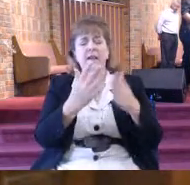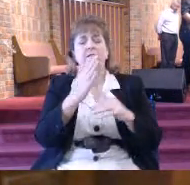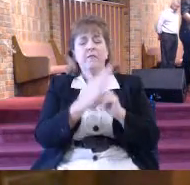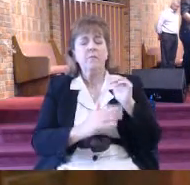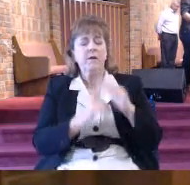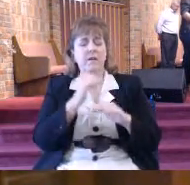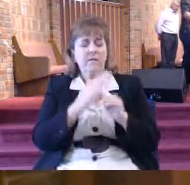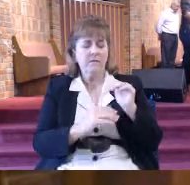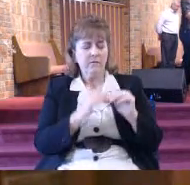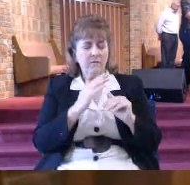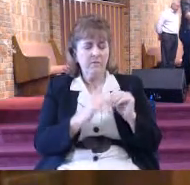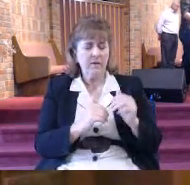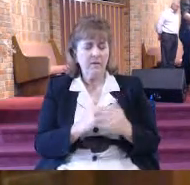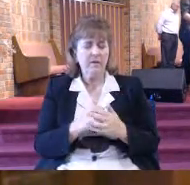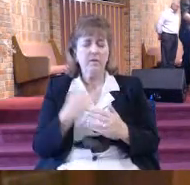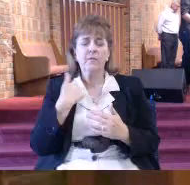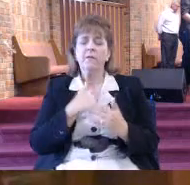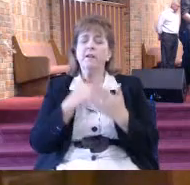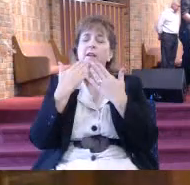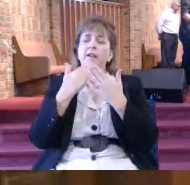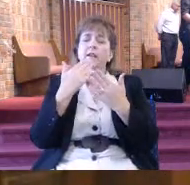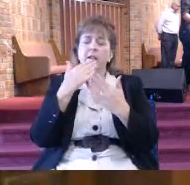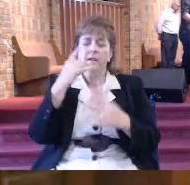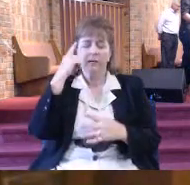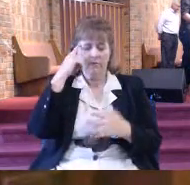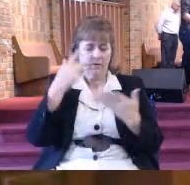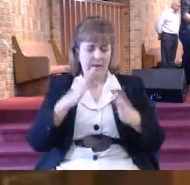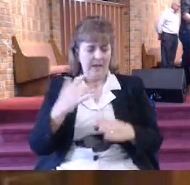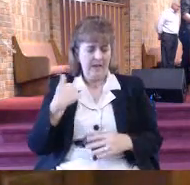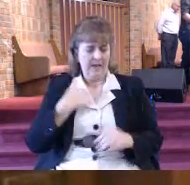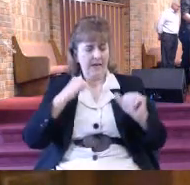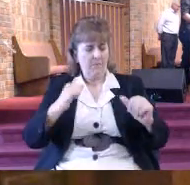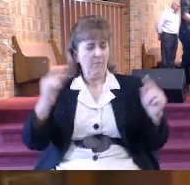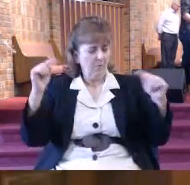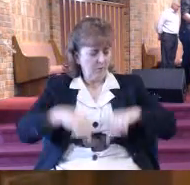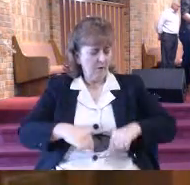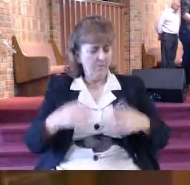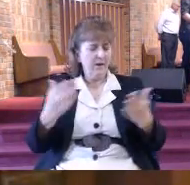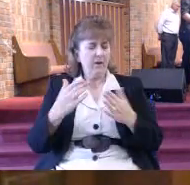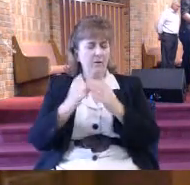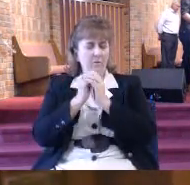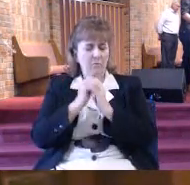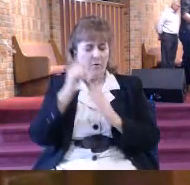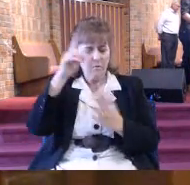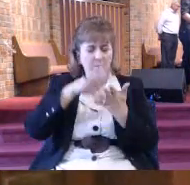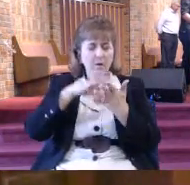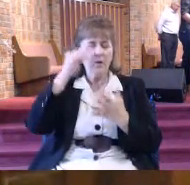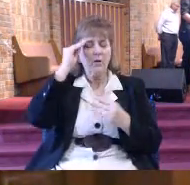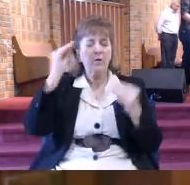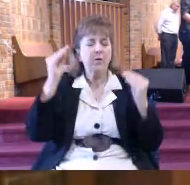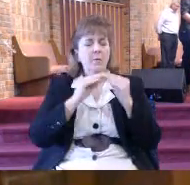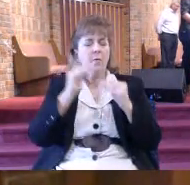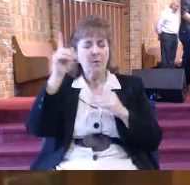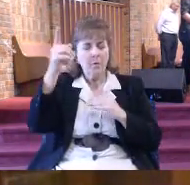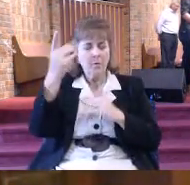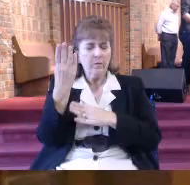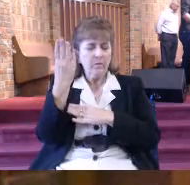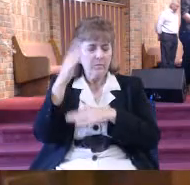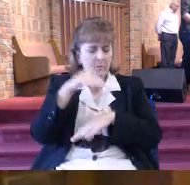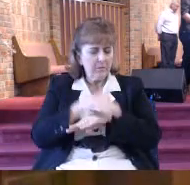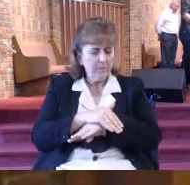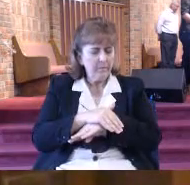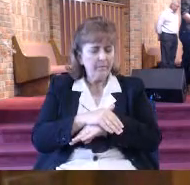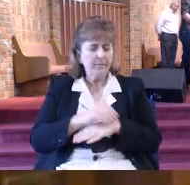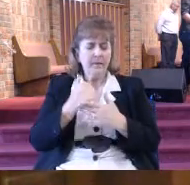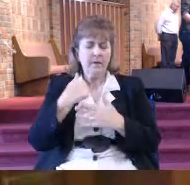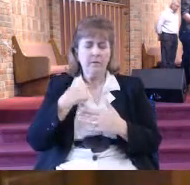can. And we thank you, Lord, for letting us be able to come here and to worship you, to learn more about you today. And we ask that you help us to